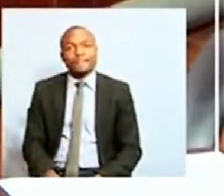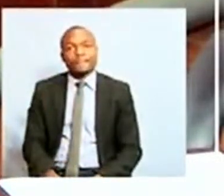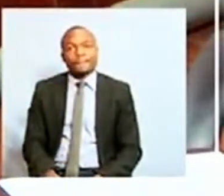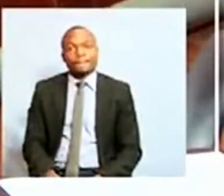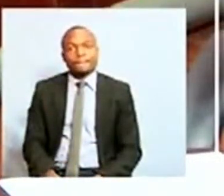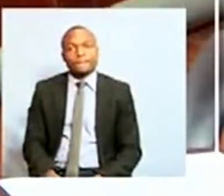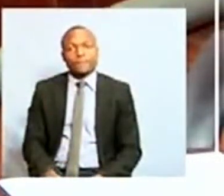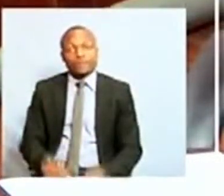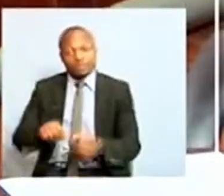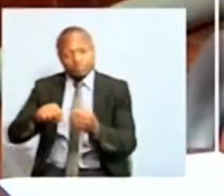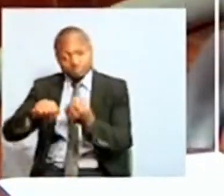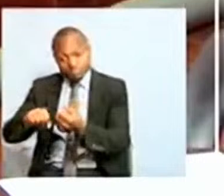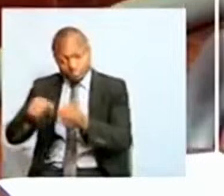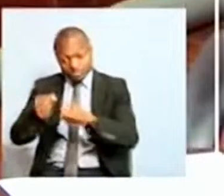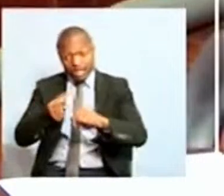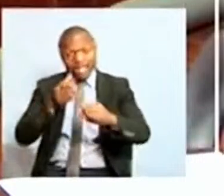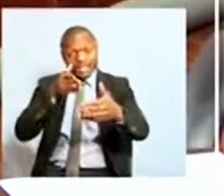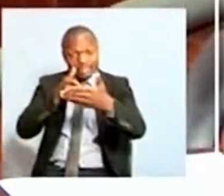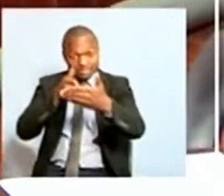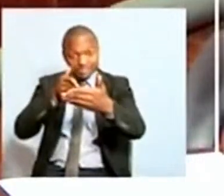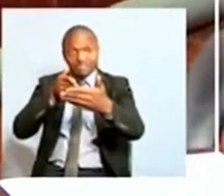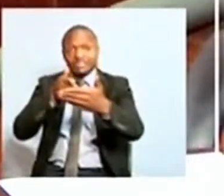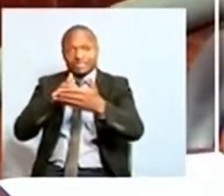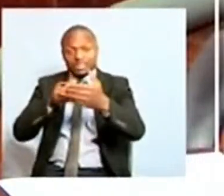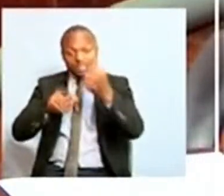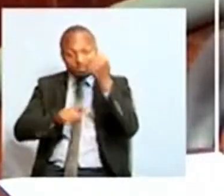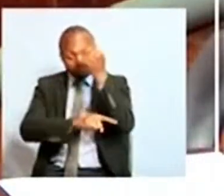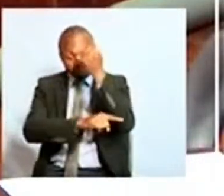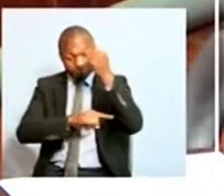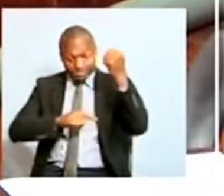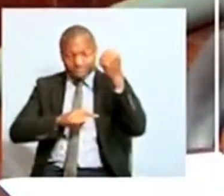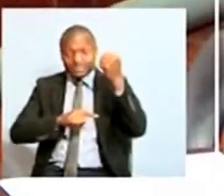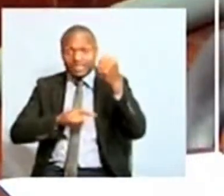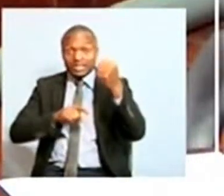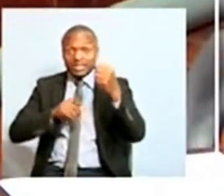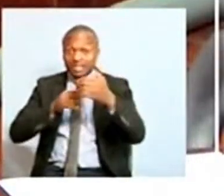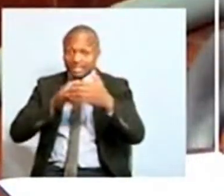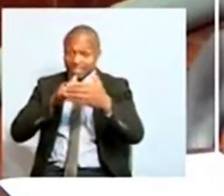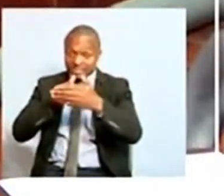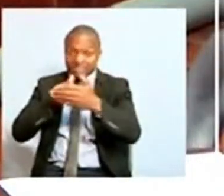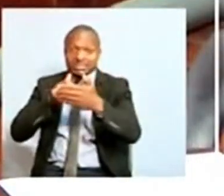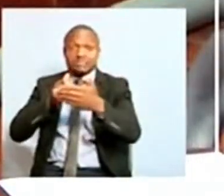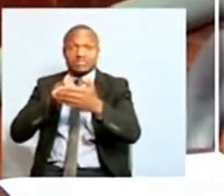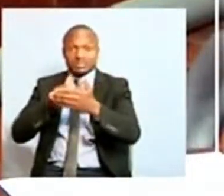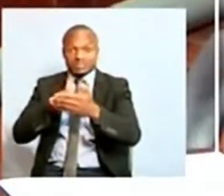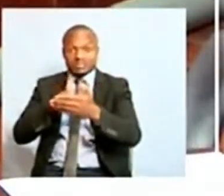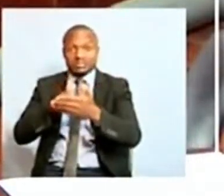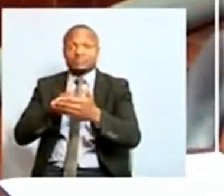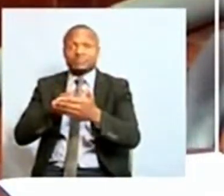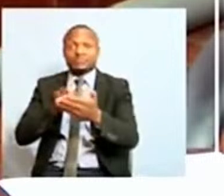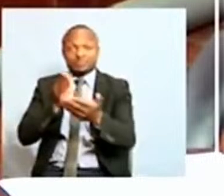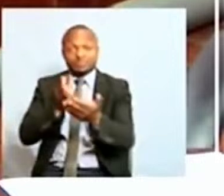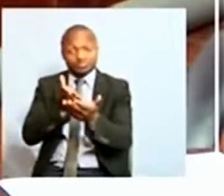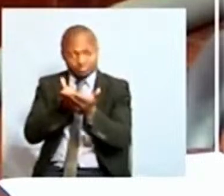for protection against any prosecution against the usage of the submission.